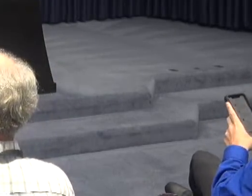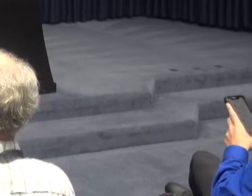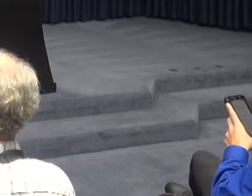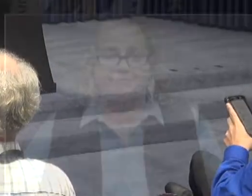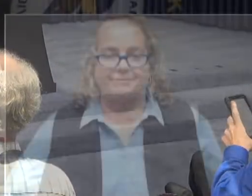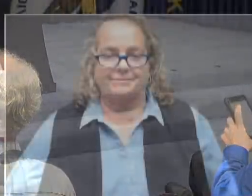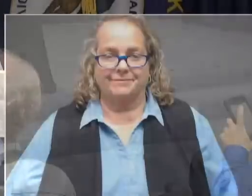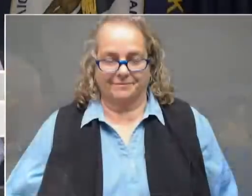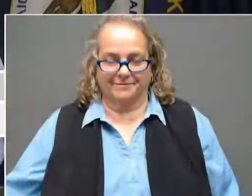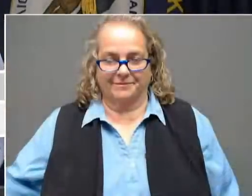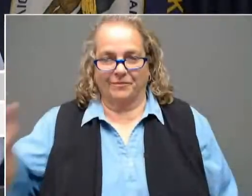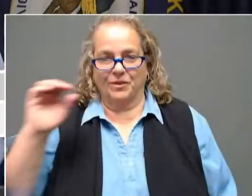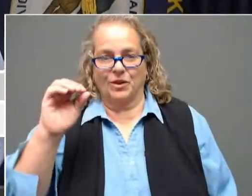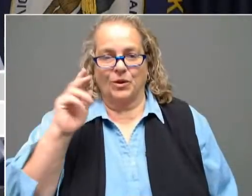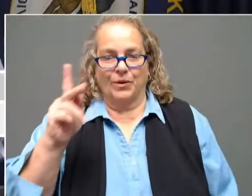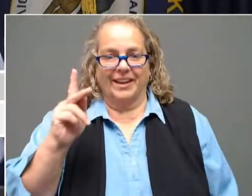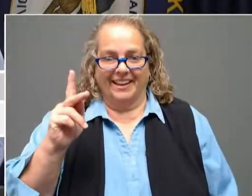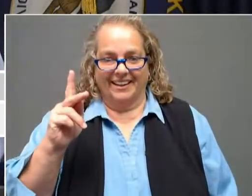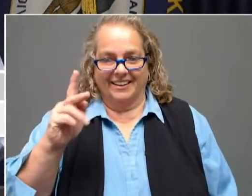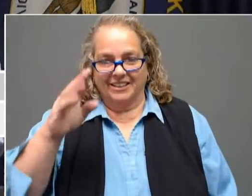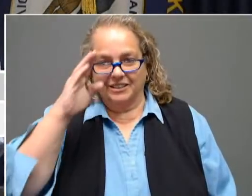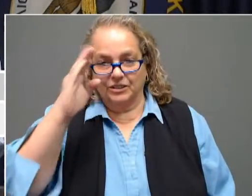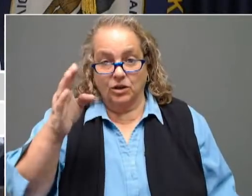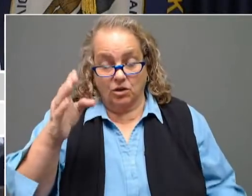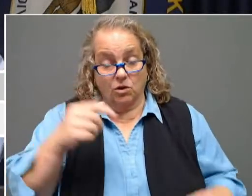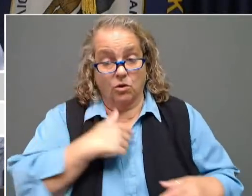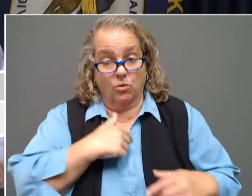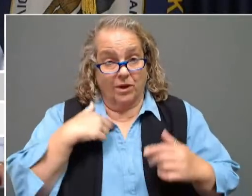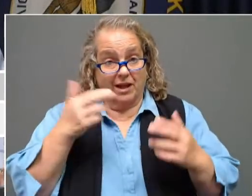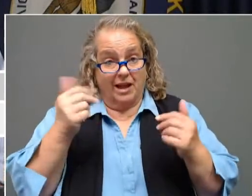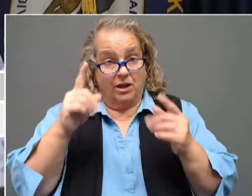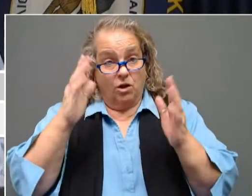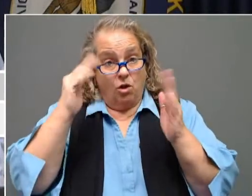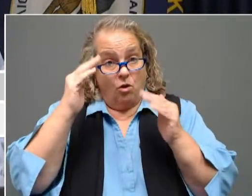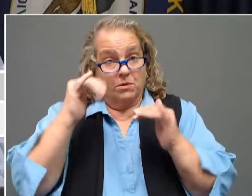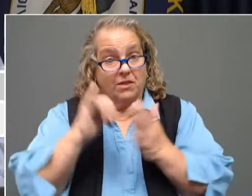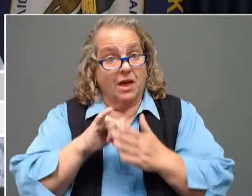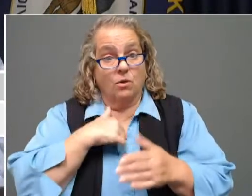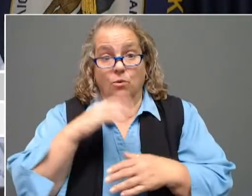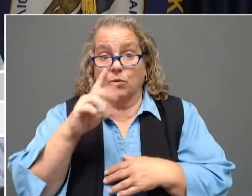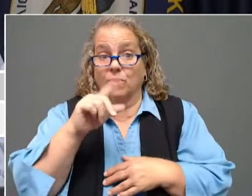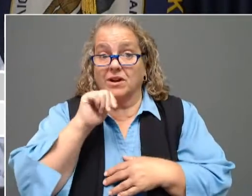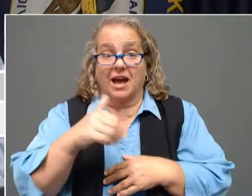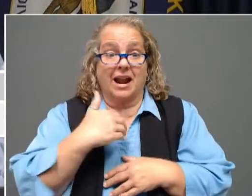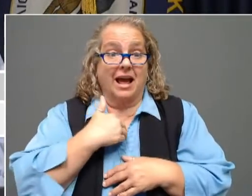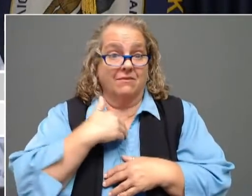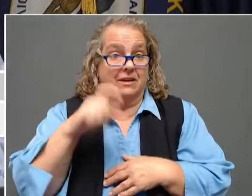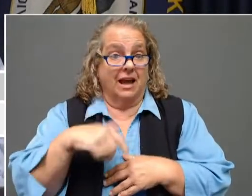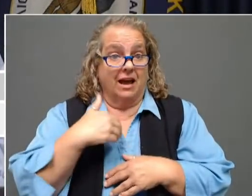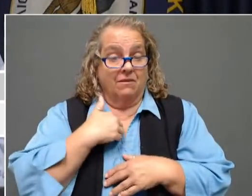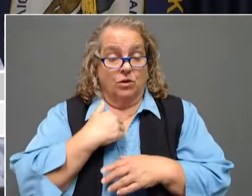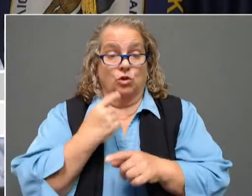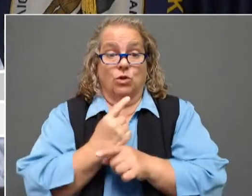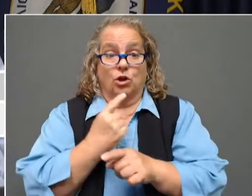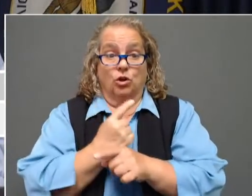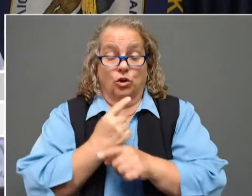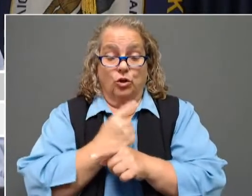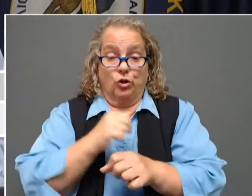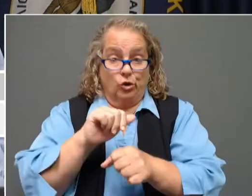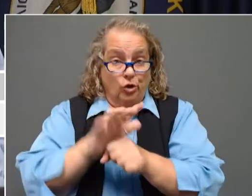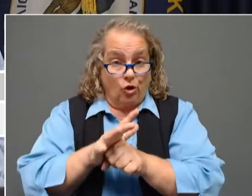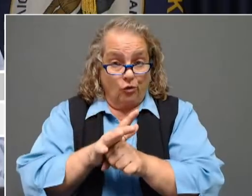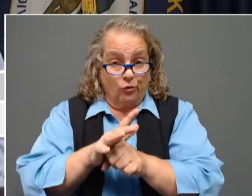right. We had hoped that we wouldn't be having regular COVID press conferences by this